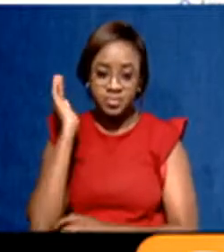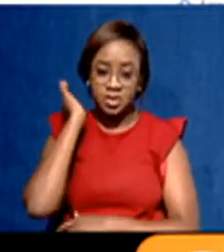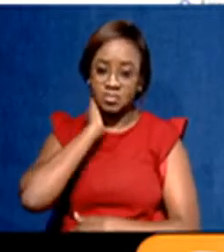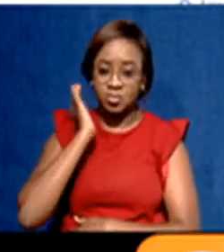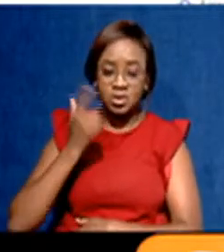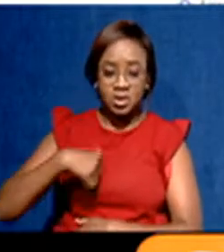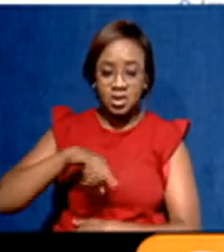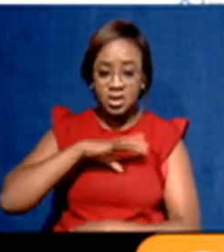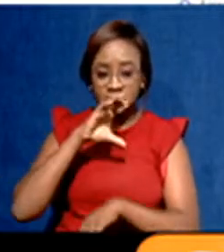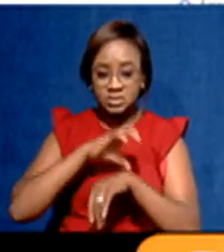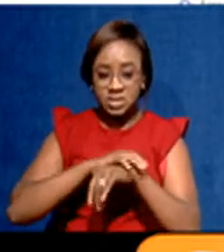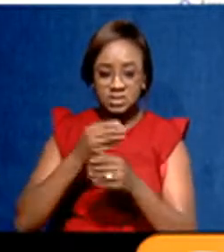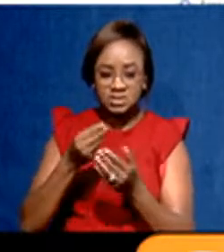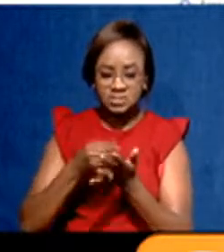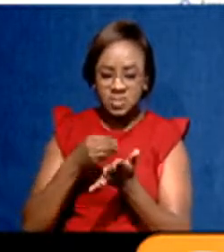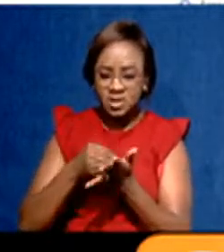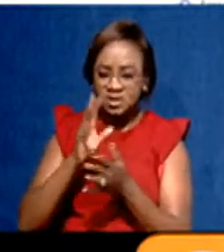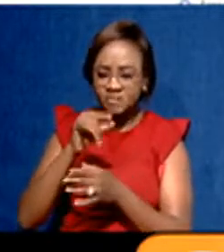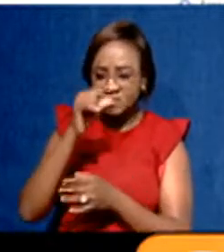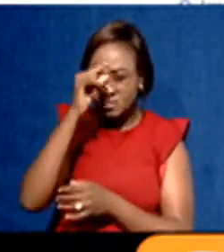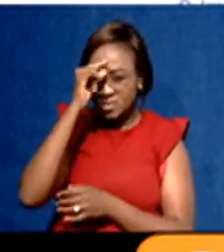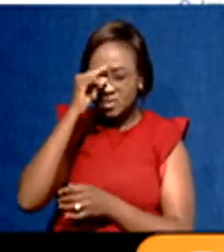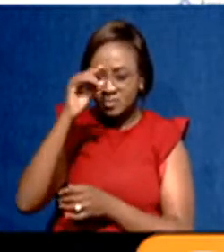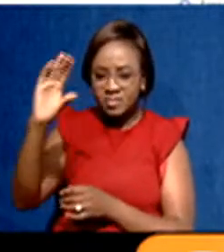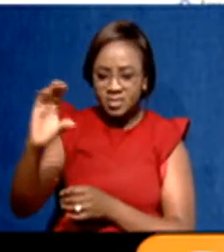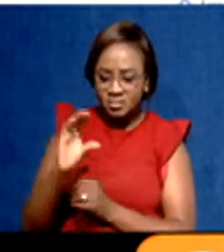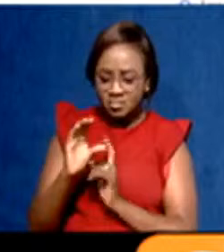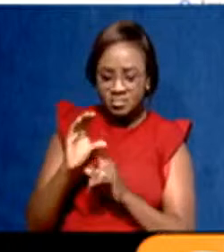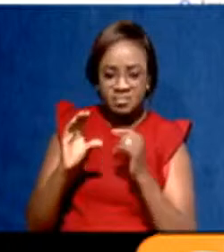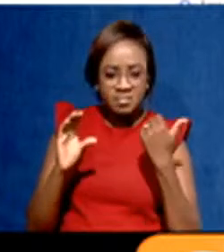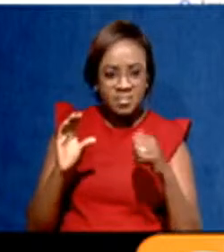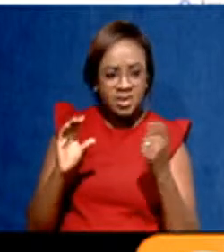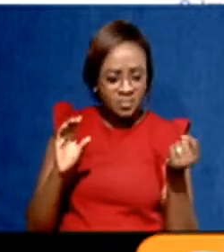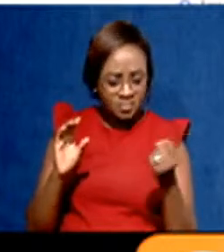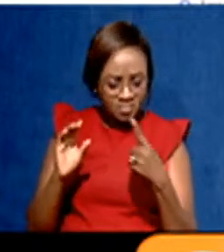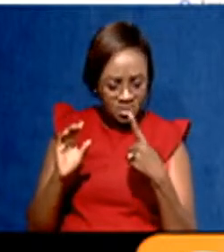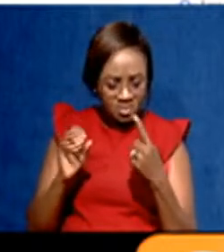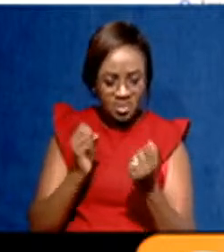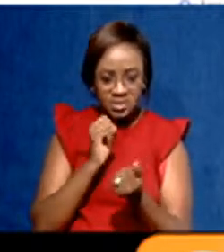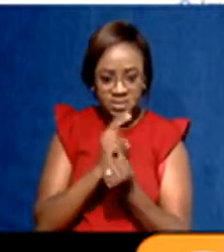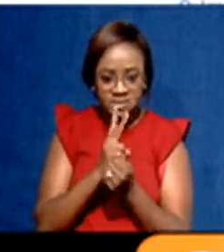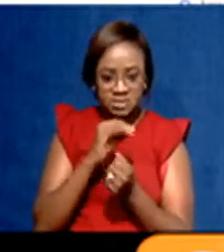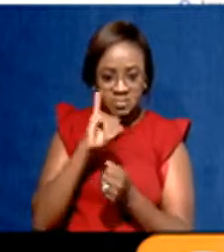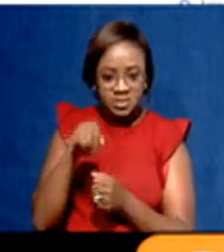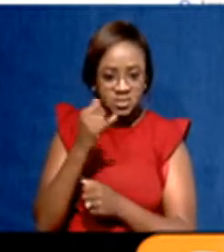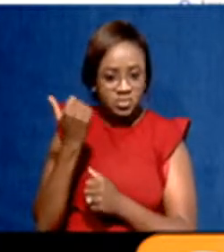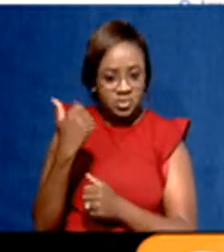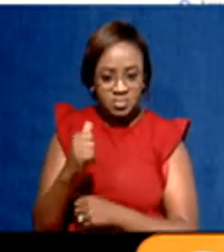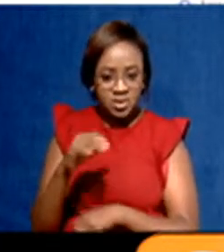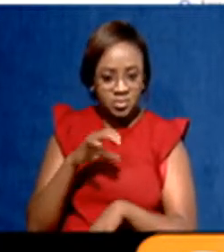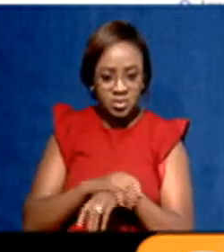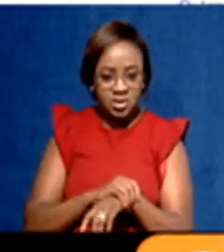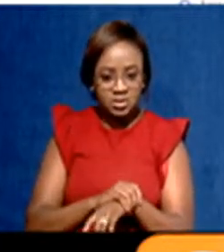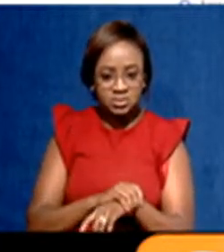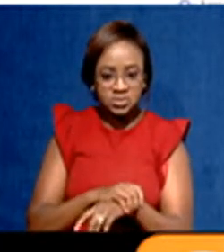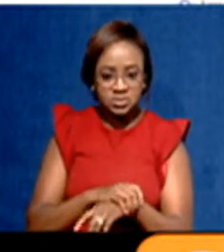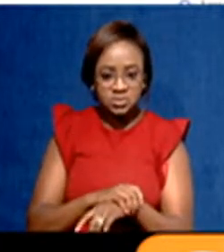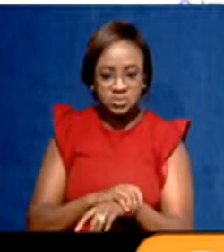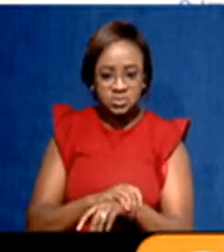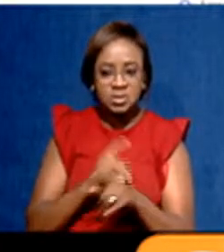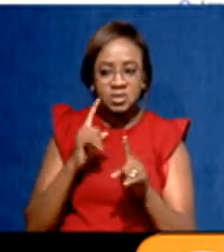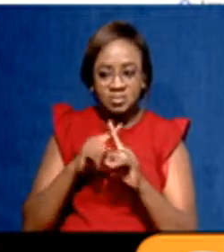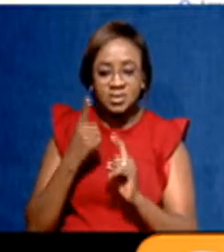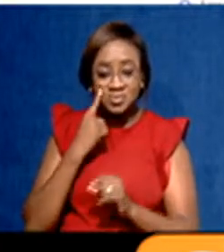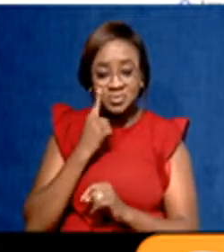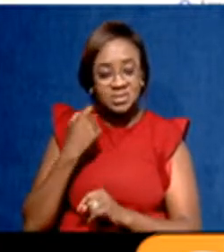our exchequer release in the month of December and January. And despite that, we still have